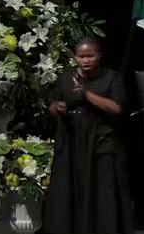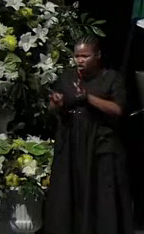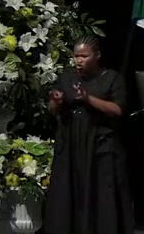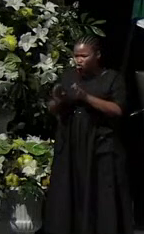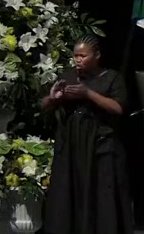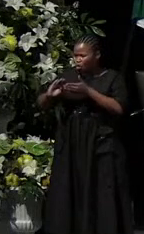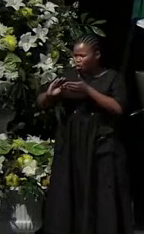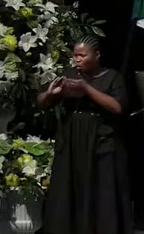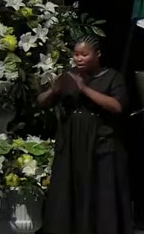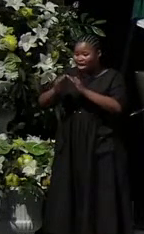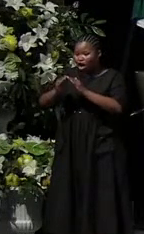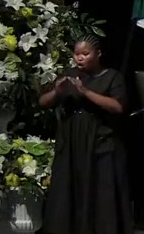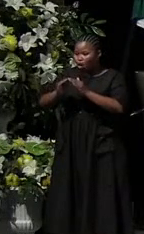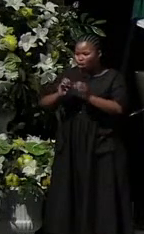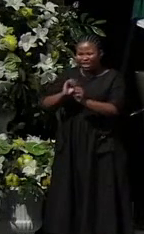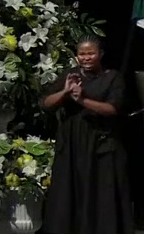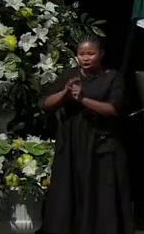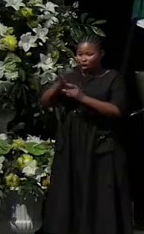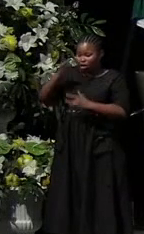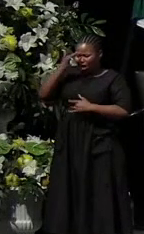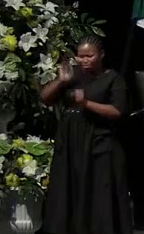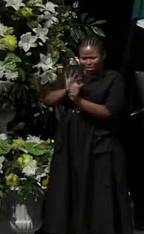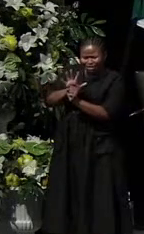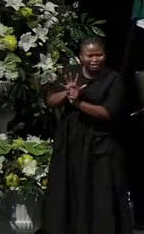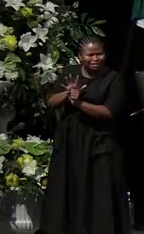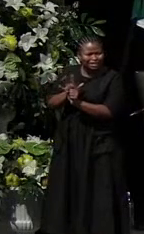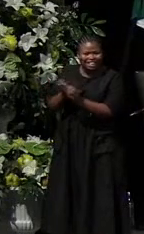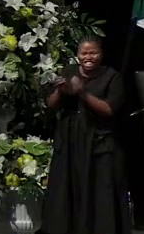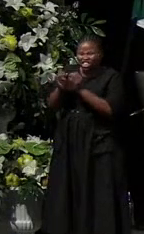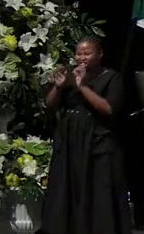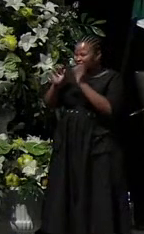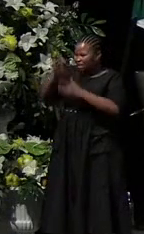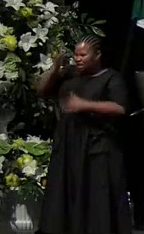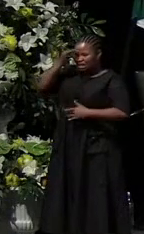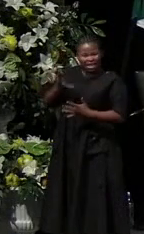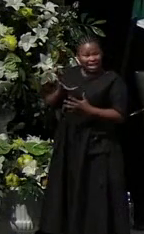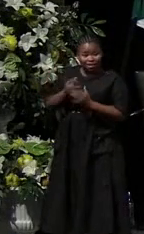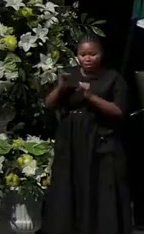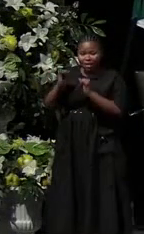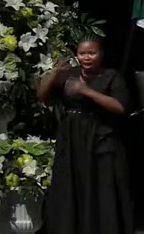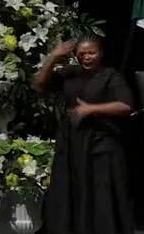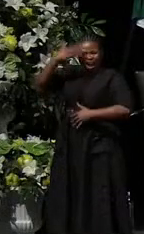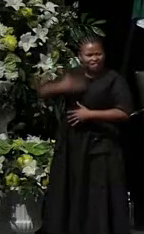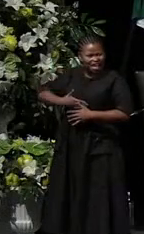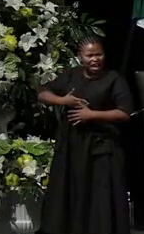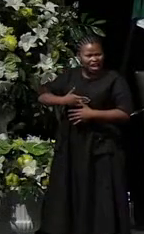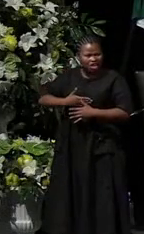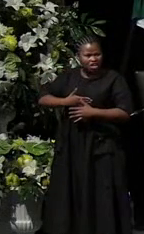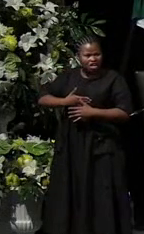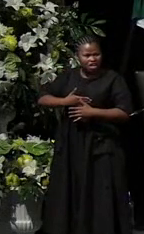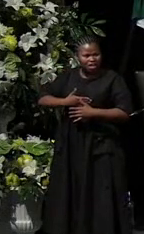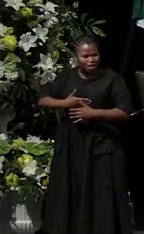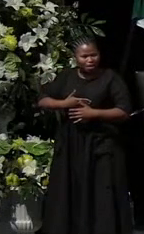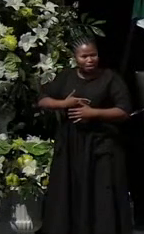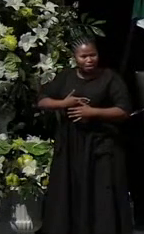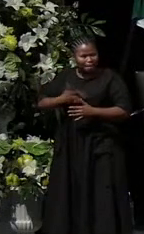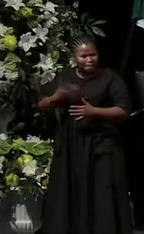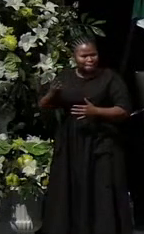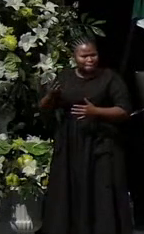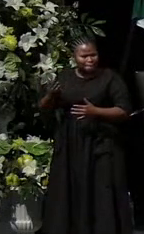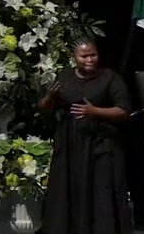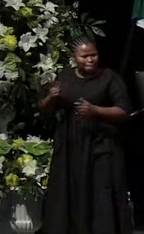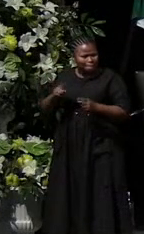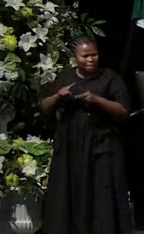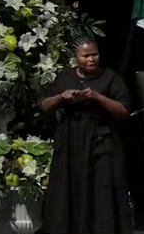non-communicable chronic diseases which are followers who would think in Africa non-communicable diseases